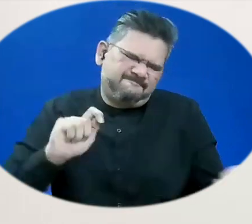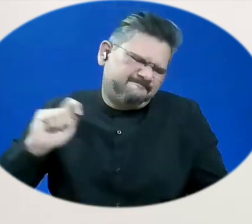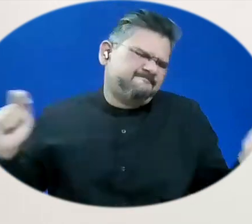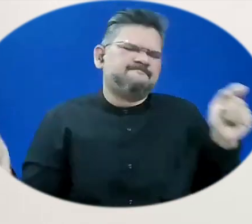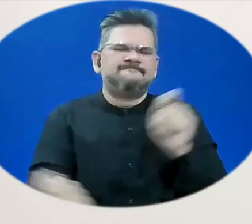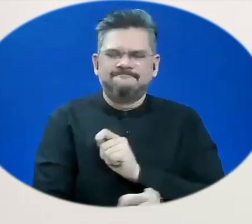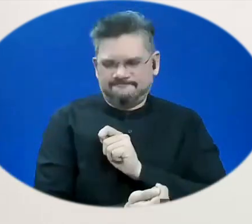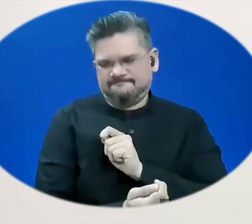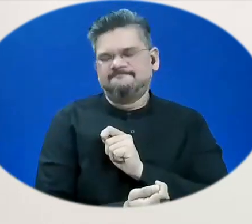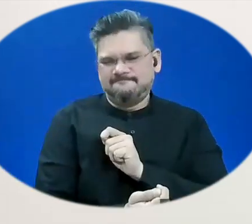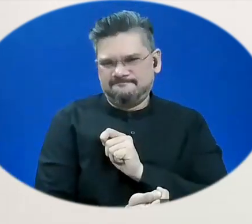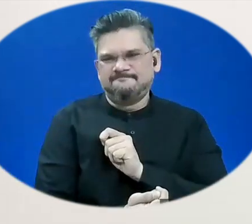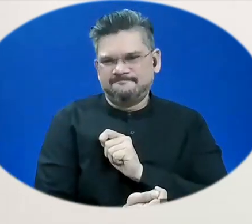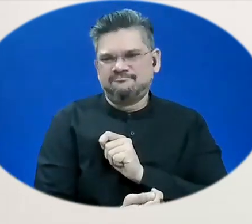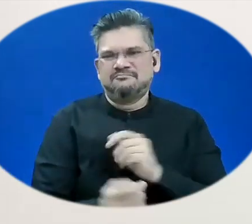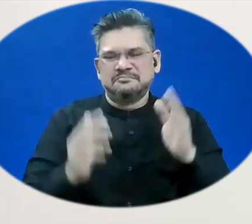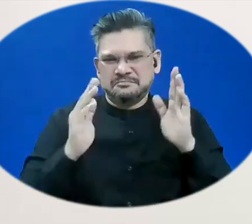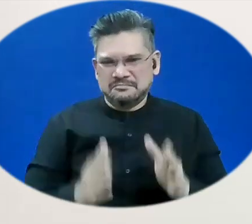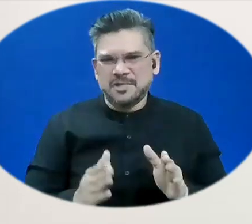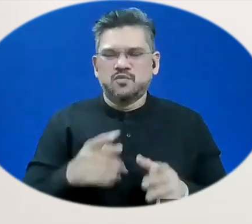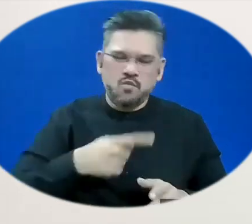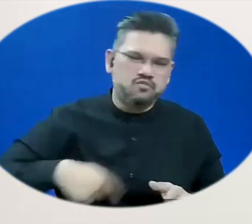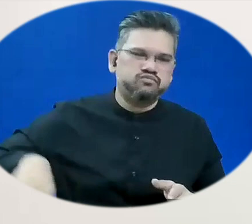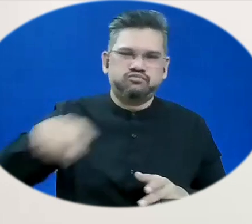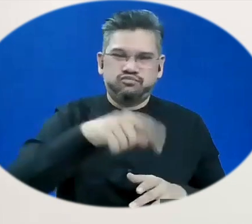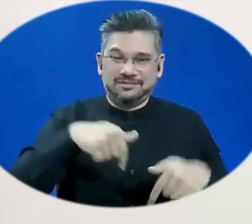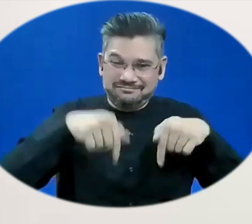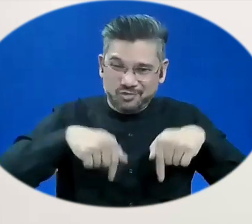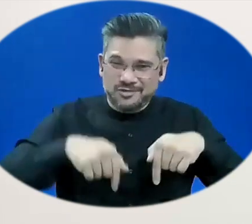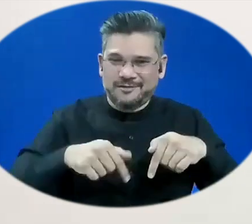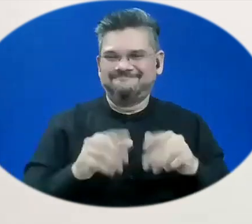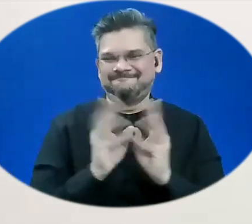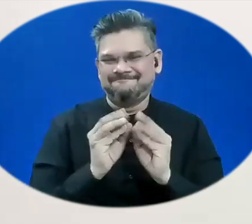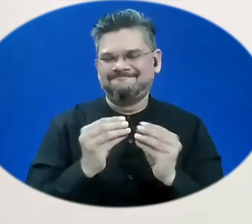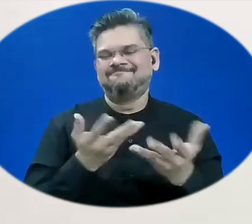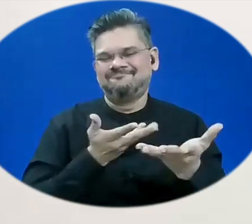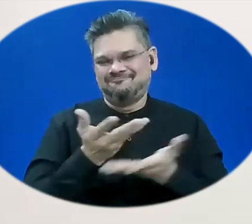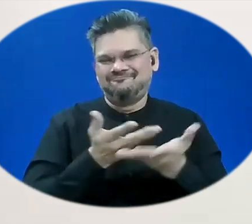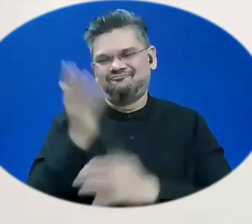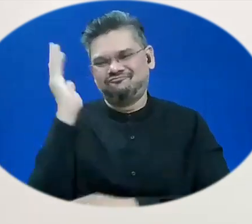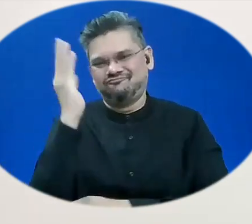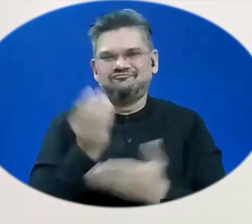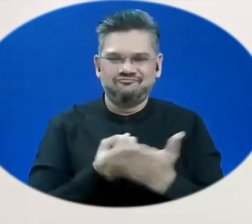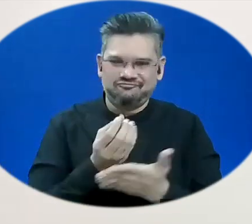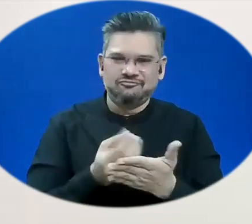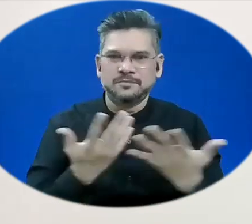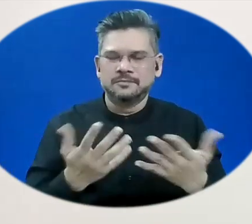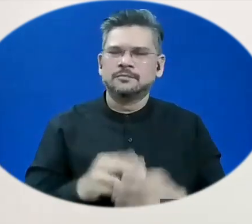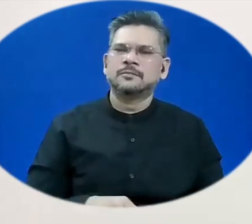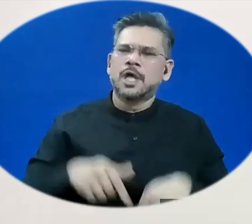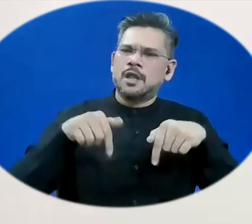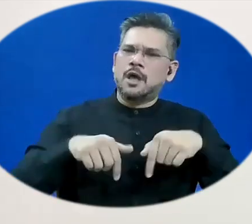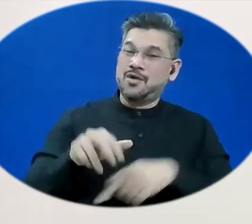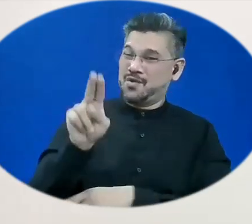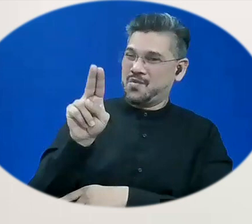conversation today will speak to this spirit. As the founder of UMI, which stands for Uniquely Me Initiatives, I'm humbled